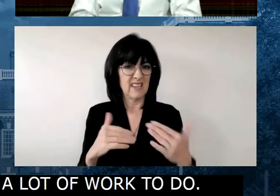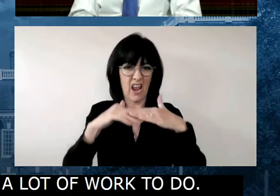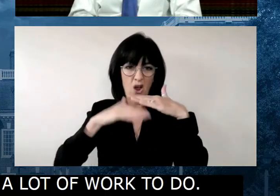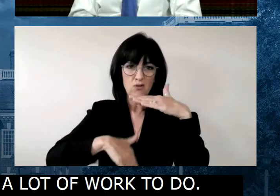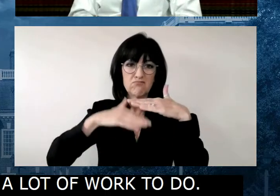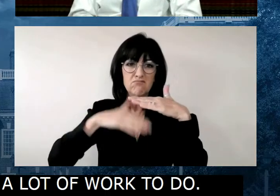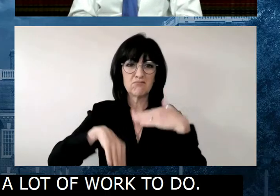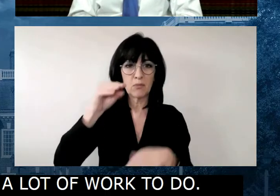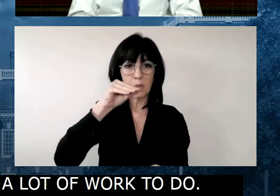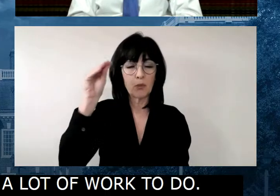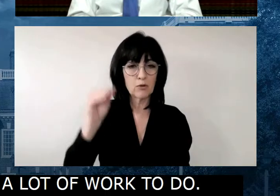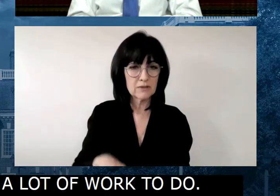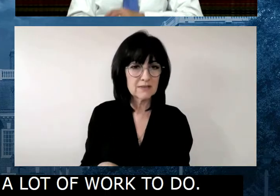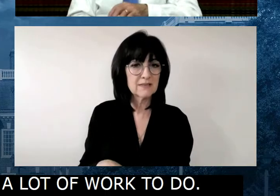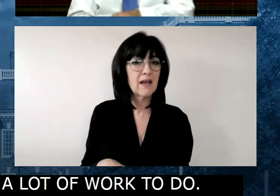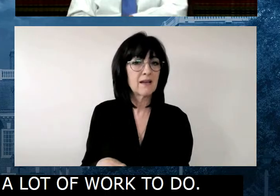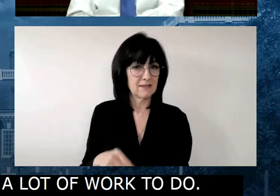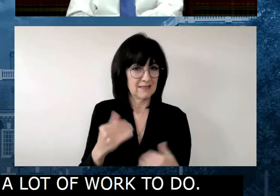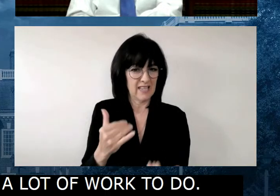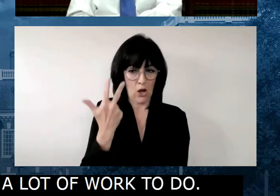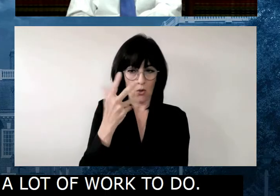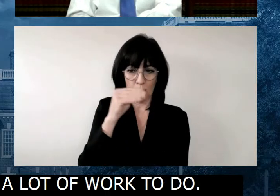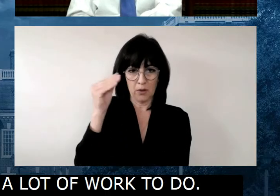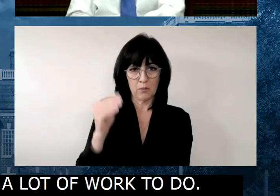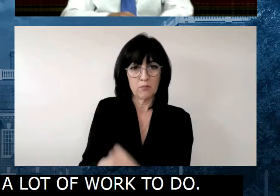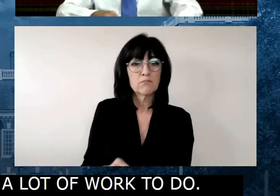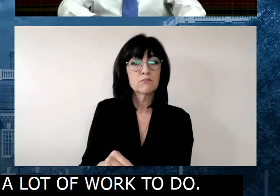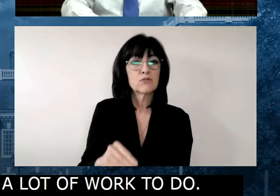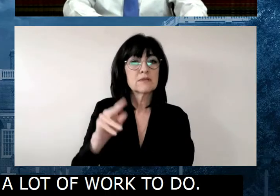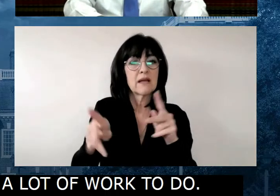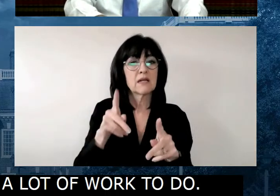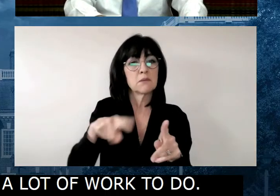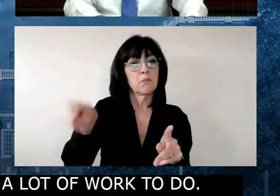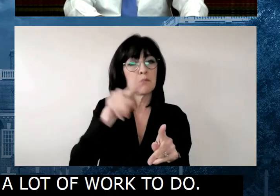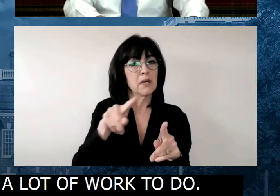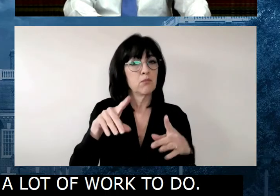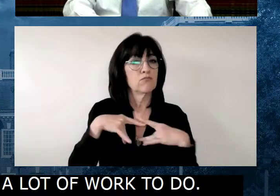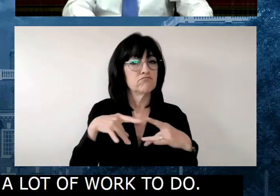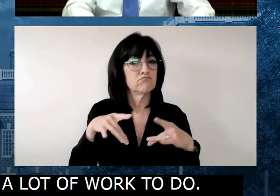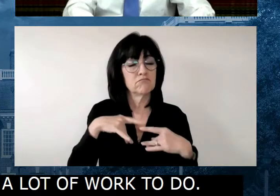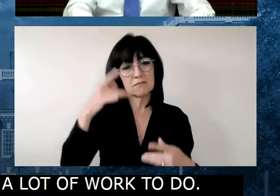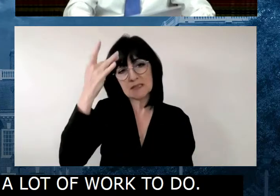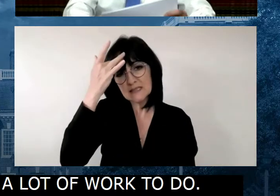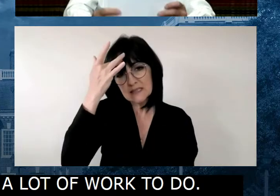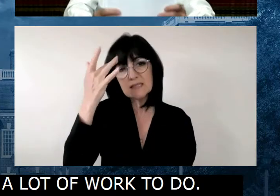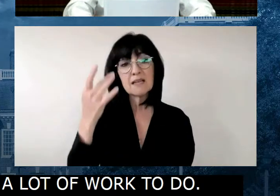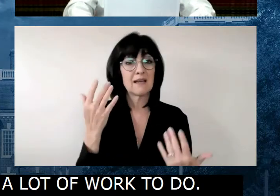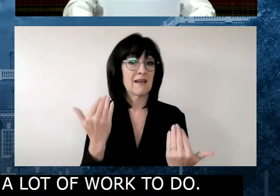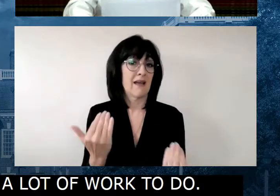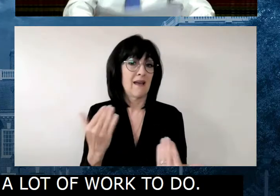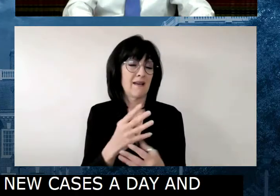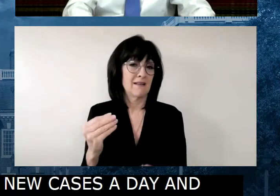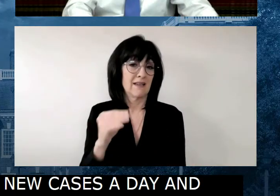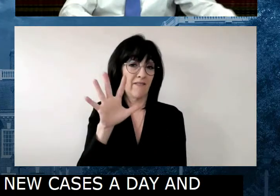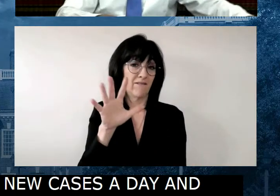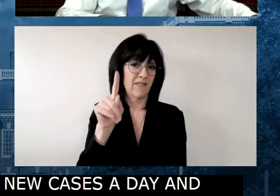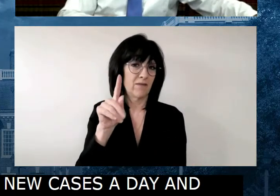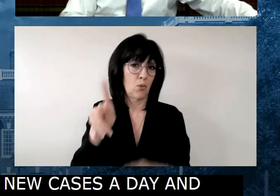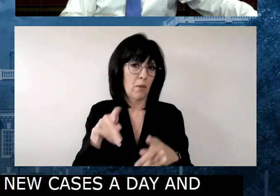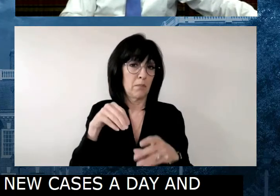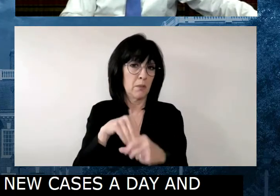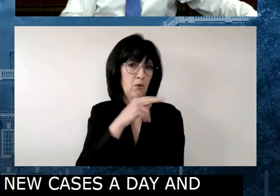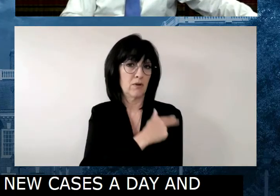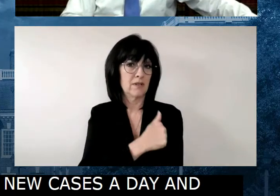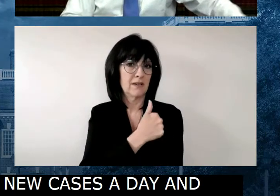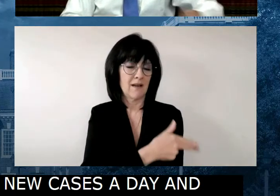3% positive, only 51 hospitalizations, and getting healthier every day. So thank you for joining us. I look